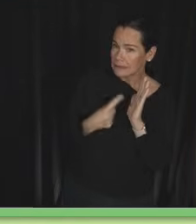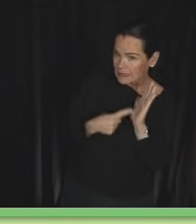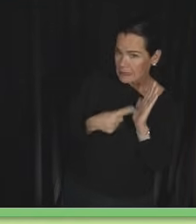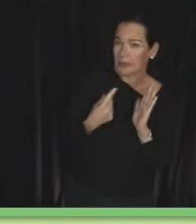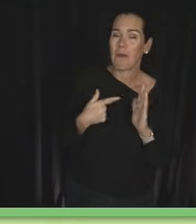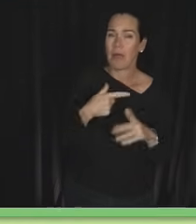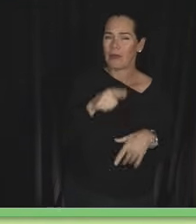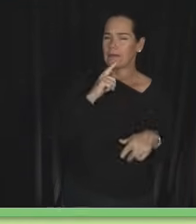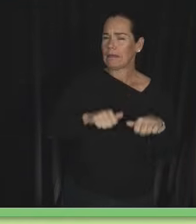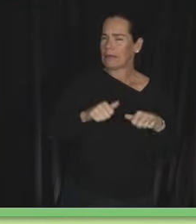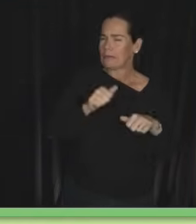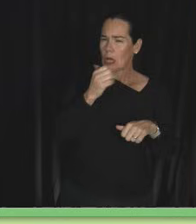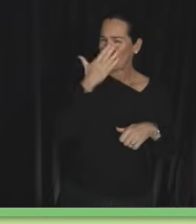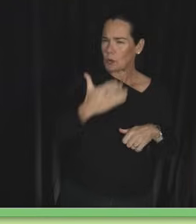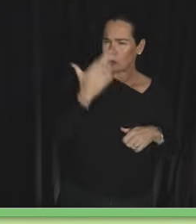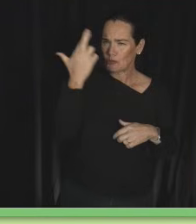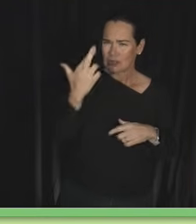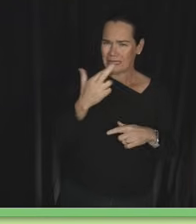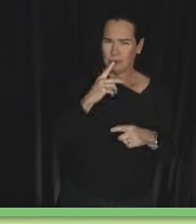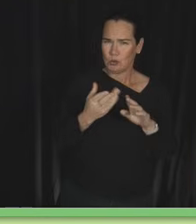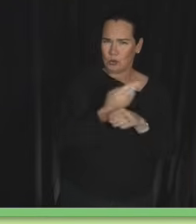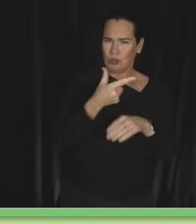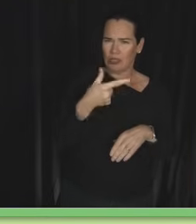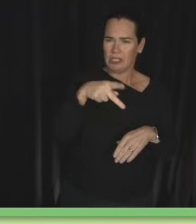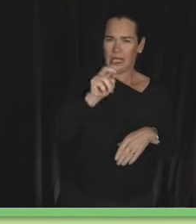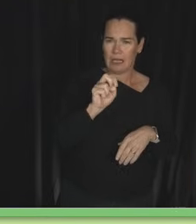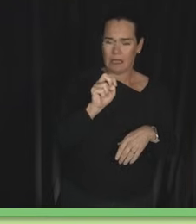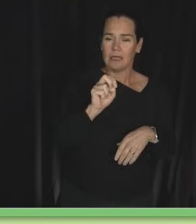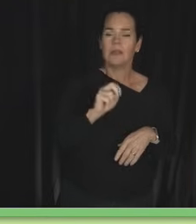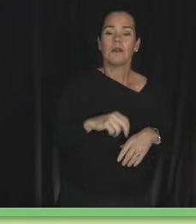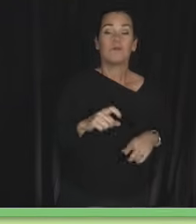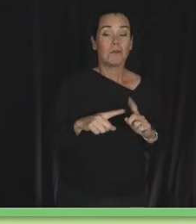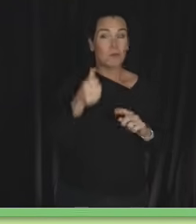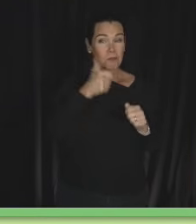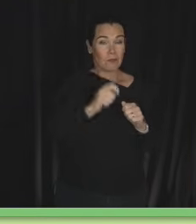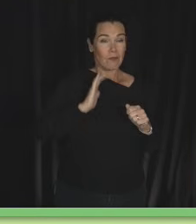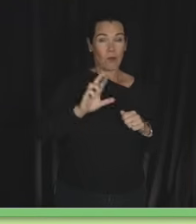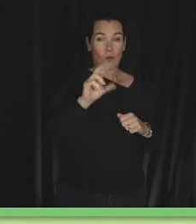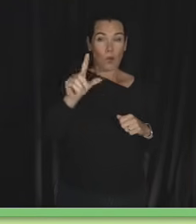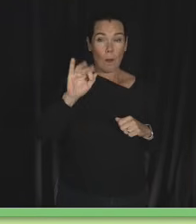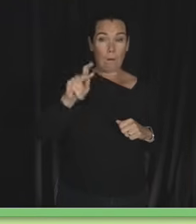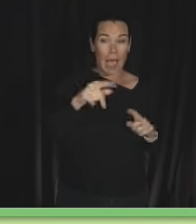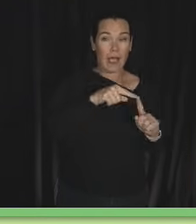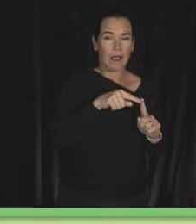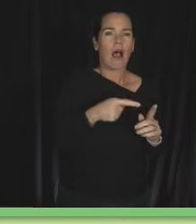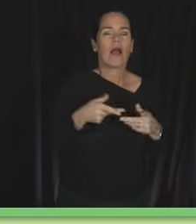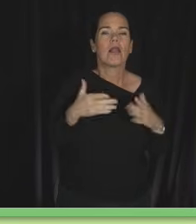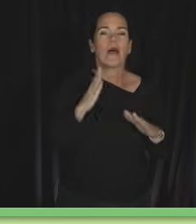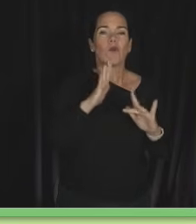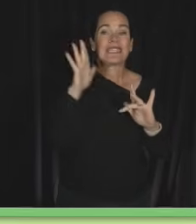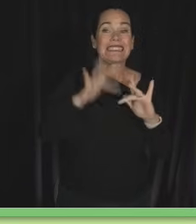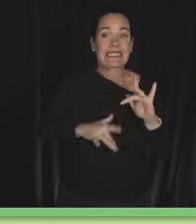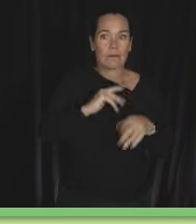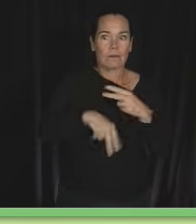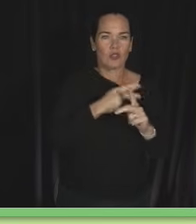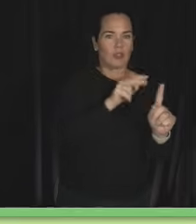GKE. So I'm also really happy to announce the same primitives that we did for rollbacks enable skip version upgrades.